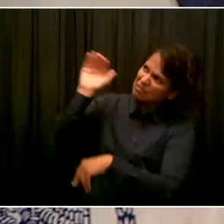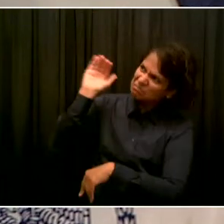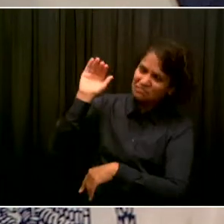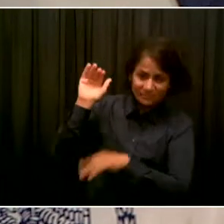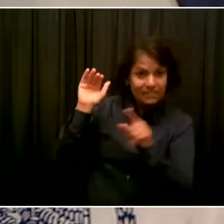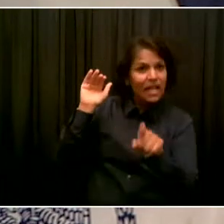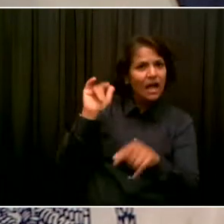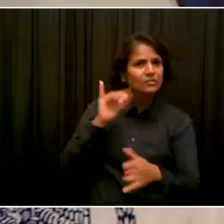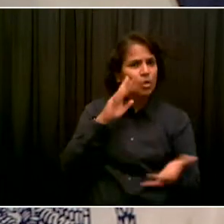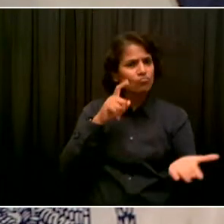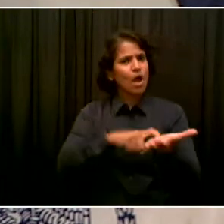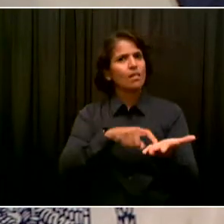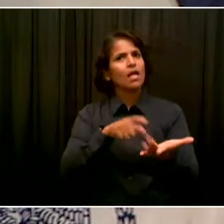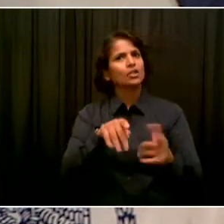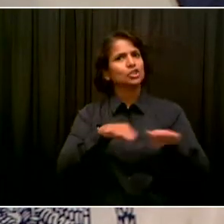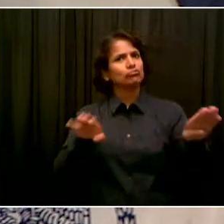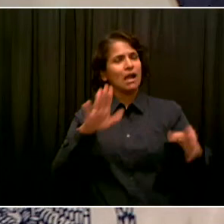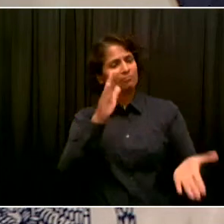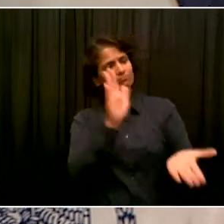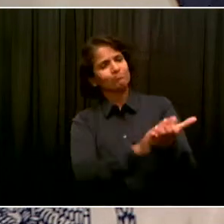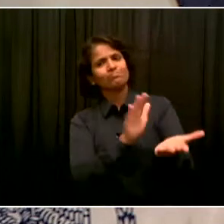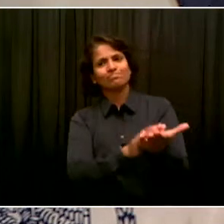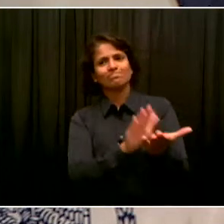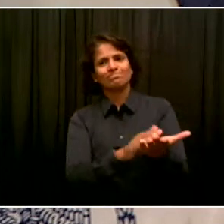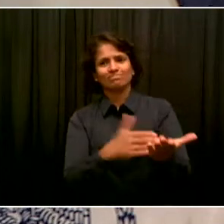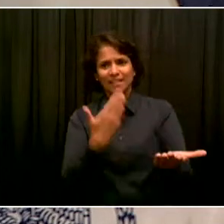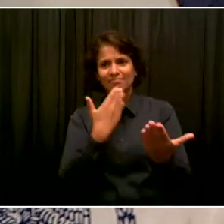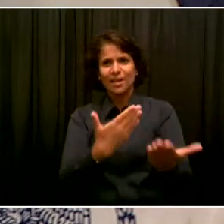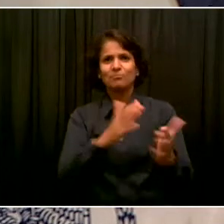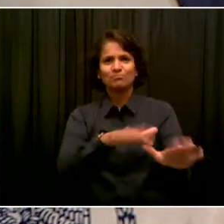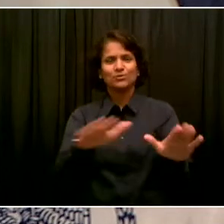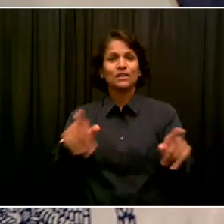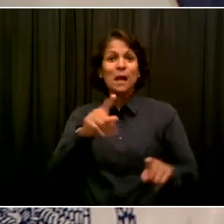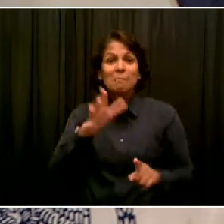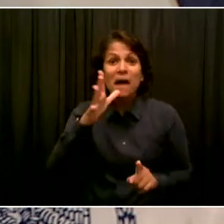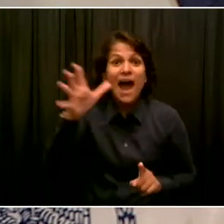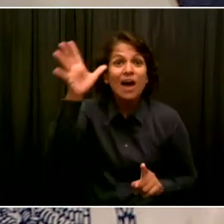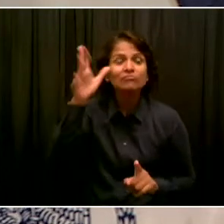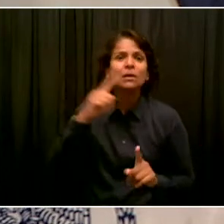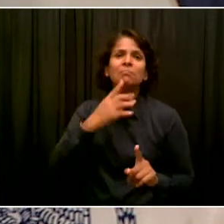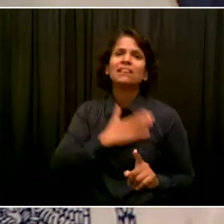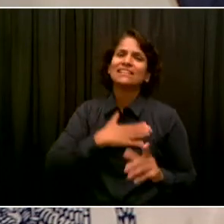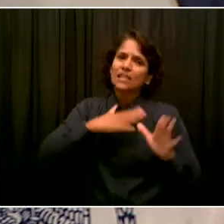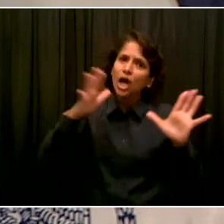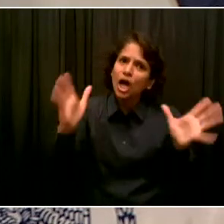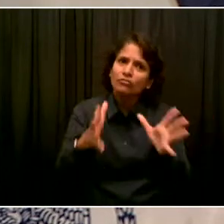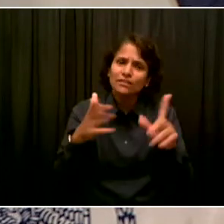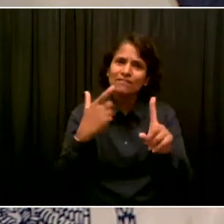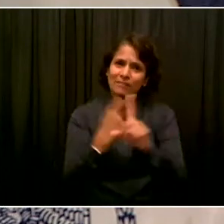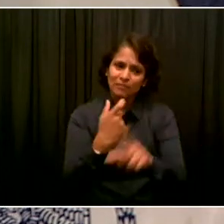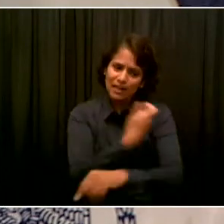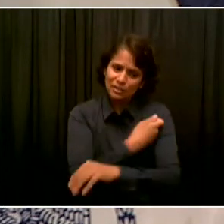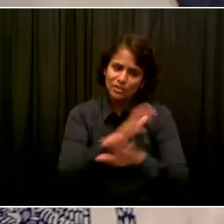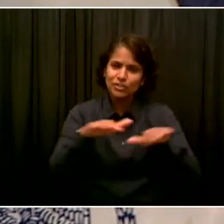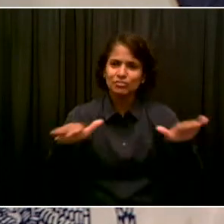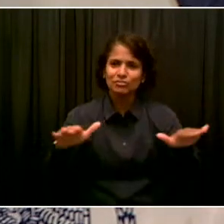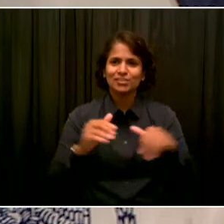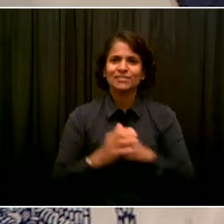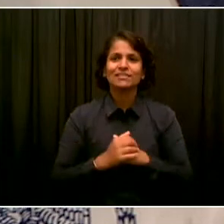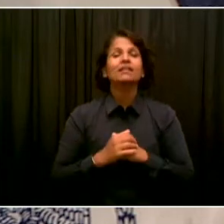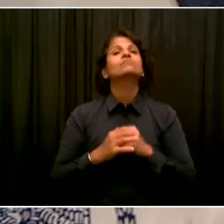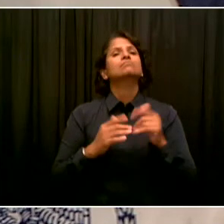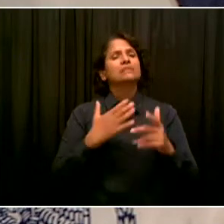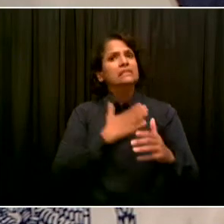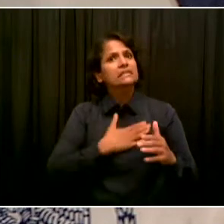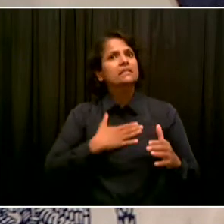all parents, as a parent myself, please, you got a lot of opportunity to get your kids vaccinated. Today,